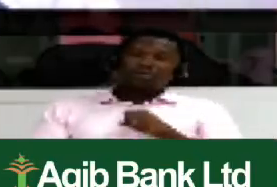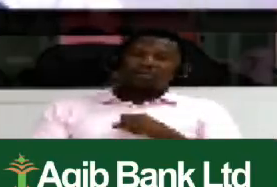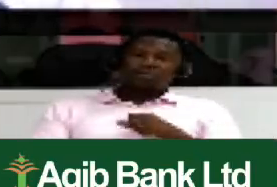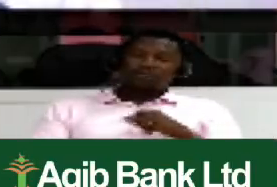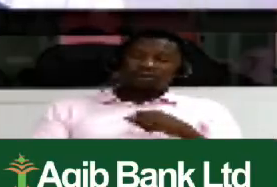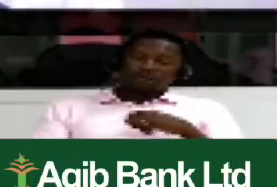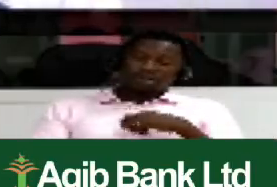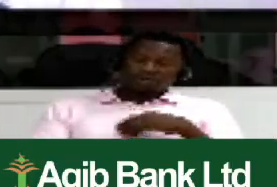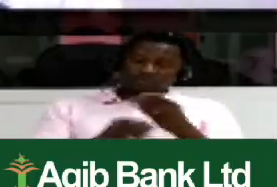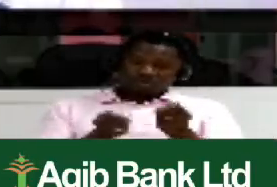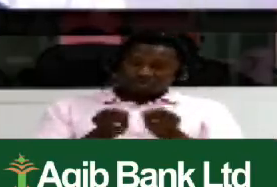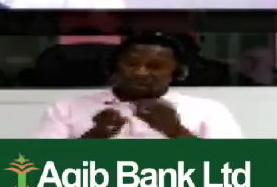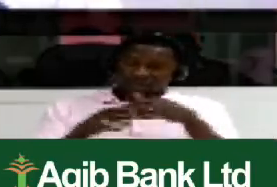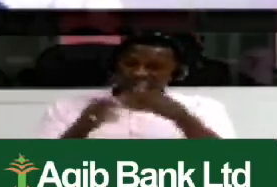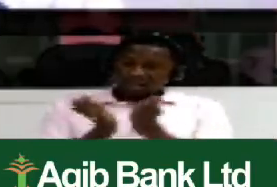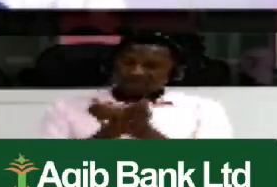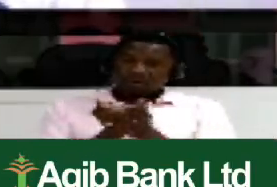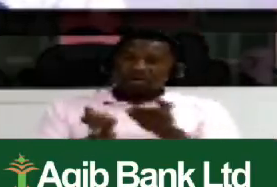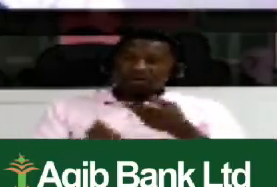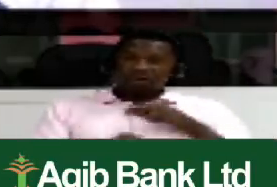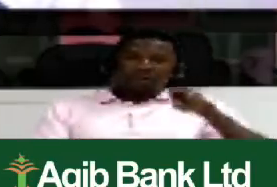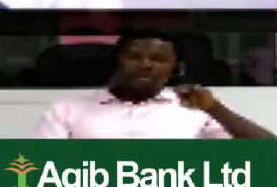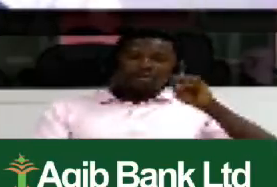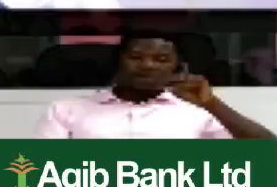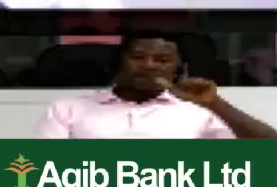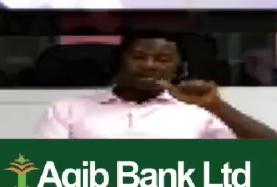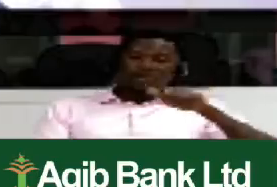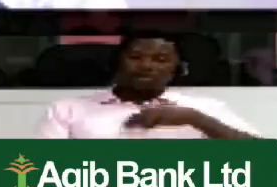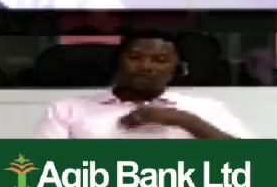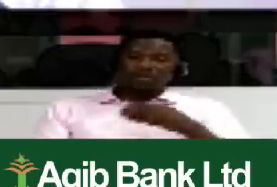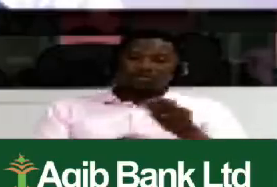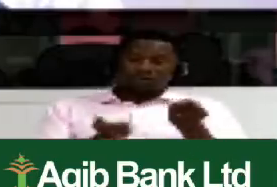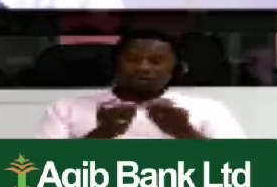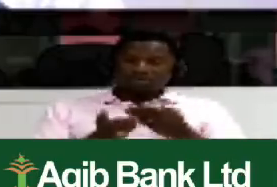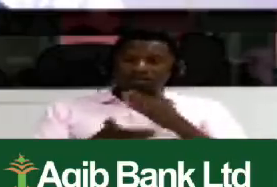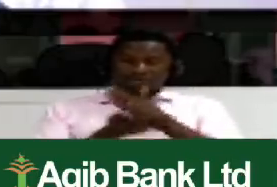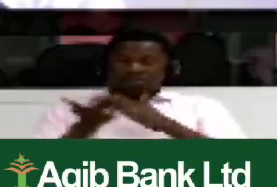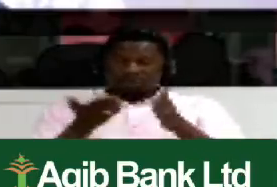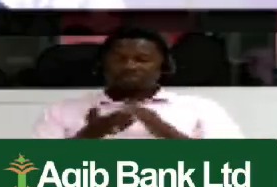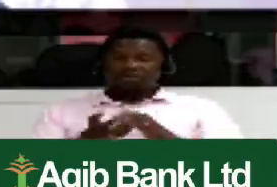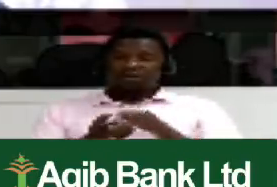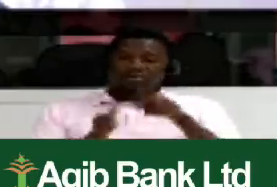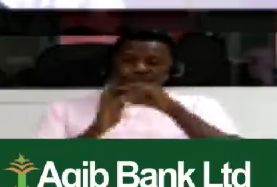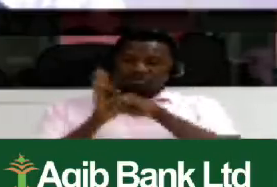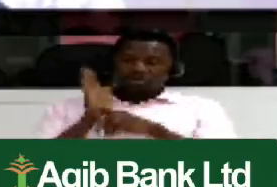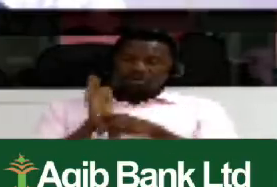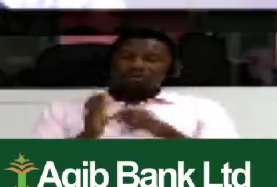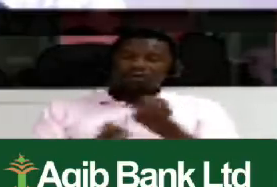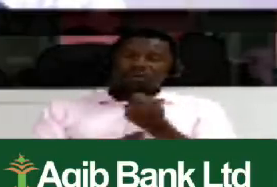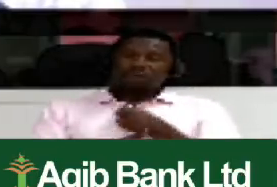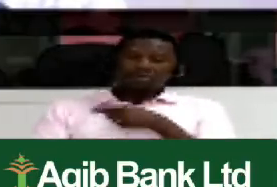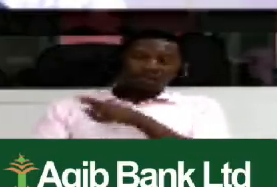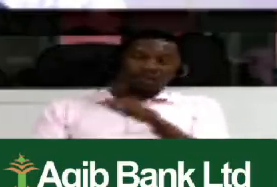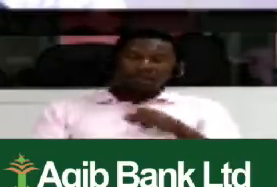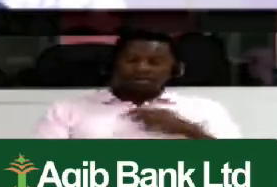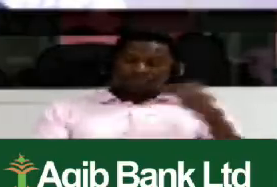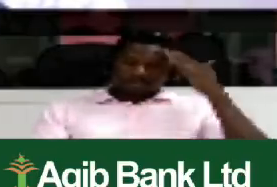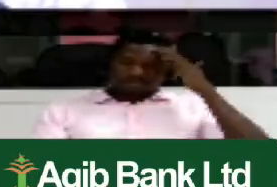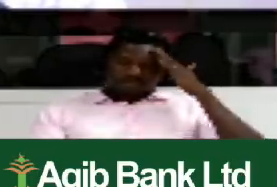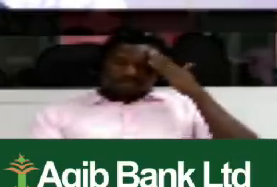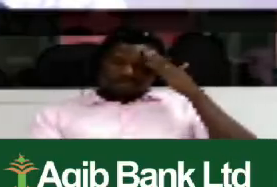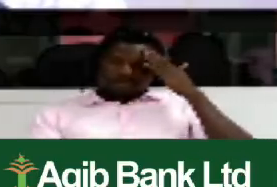NIA officers as students part of the program. So anything that you are doing at the college level, because it's their problem, they